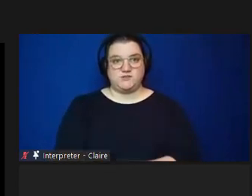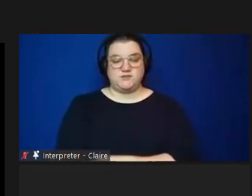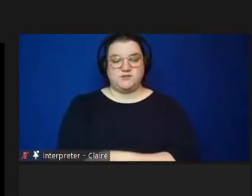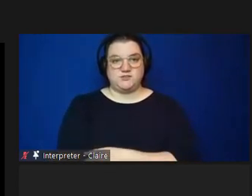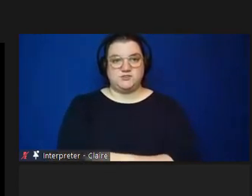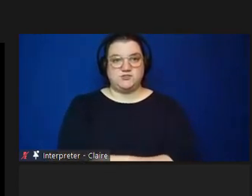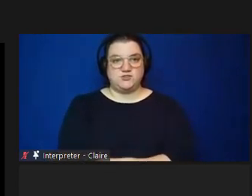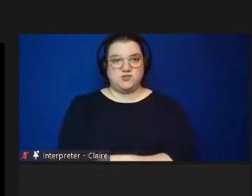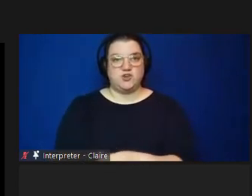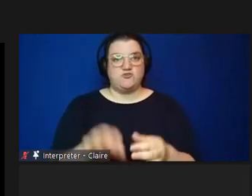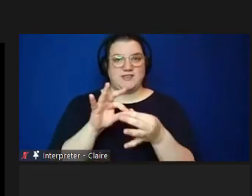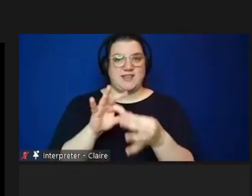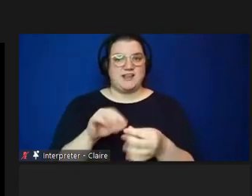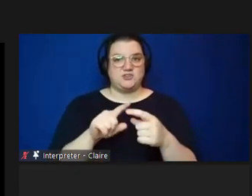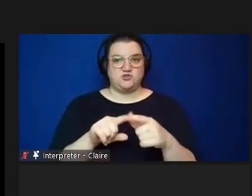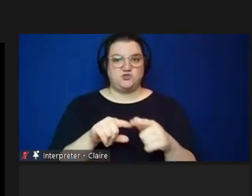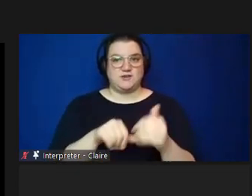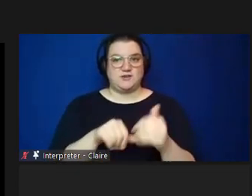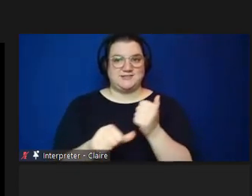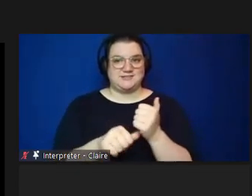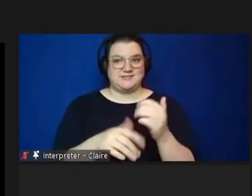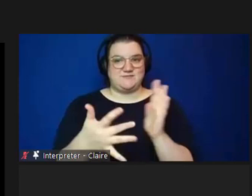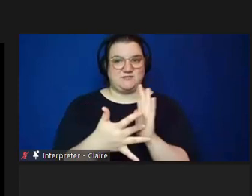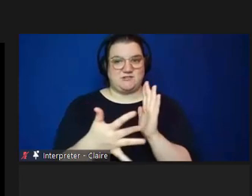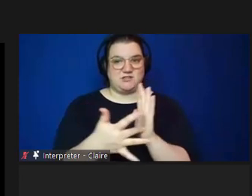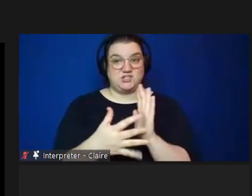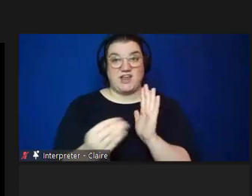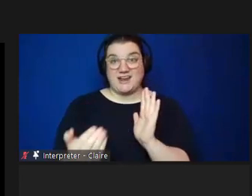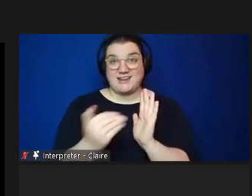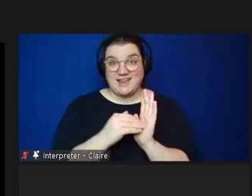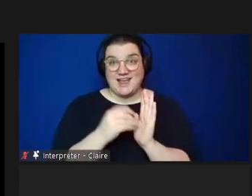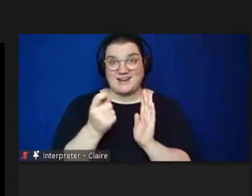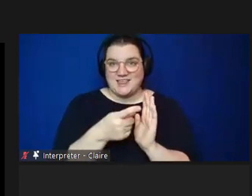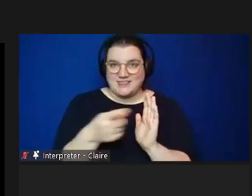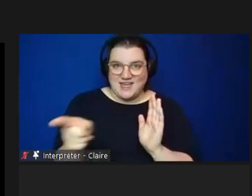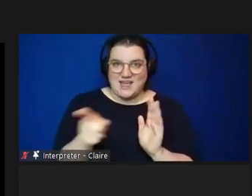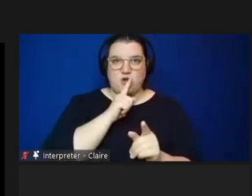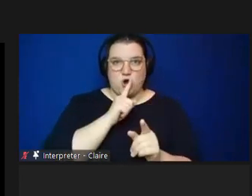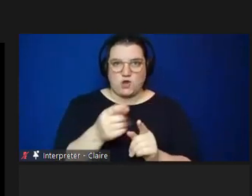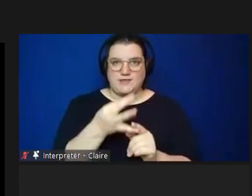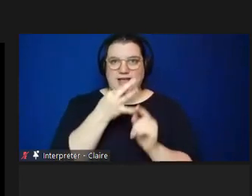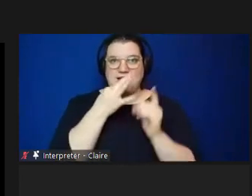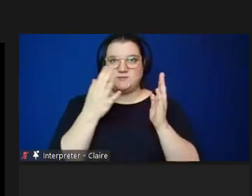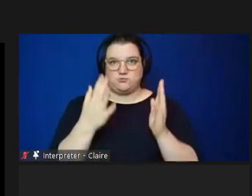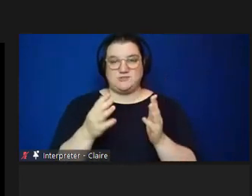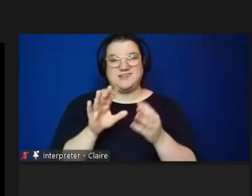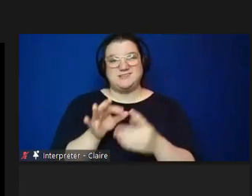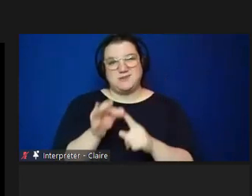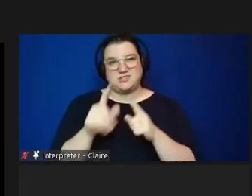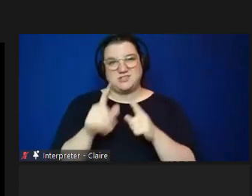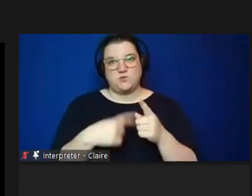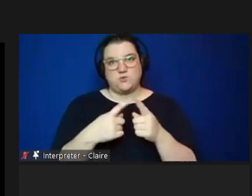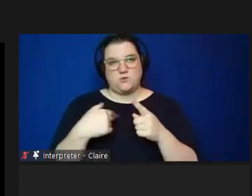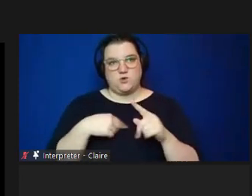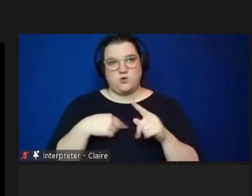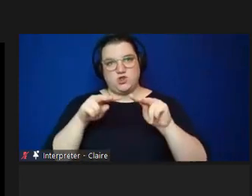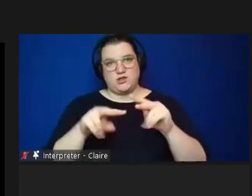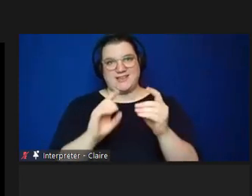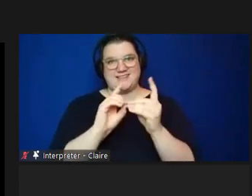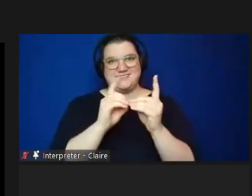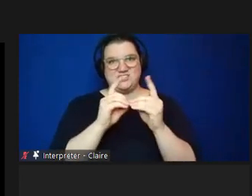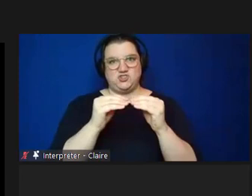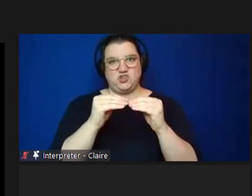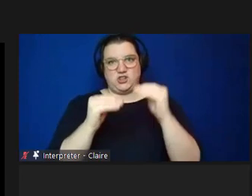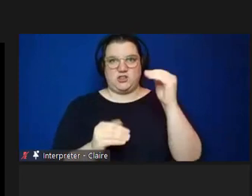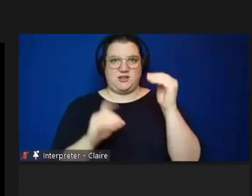related to assistive technology. And again, they are the experts, especially when we're looking at the digital divide. And